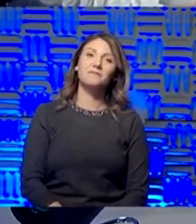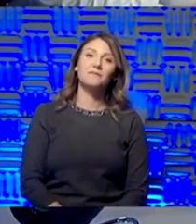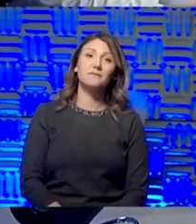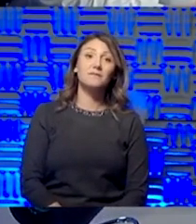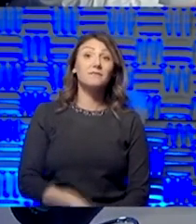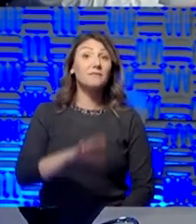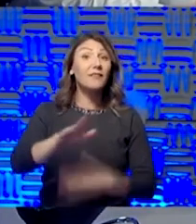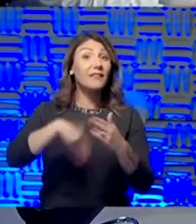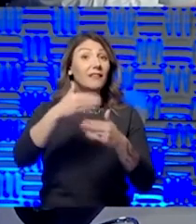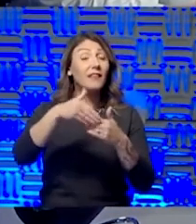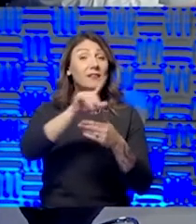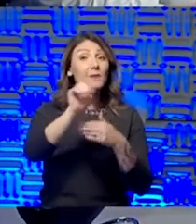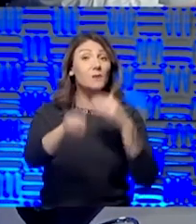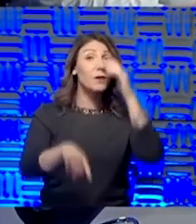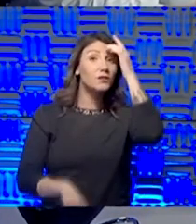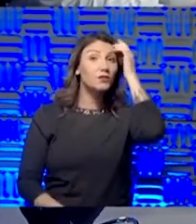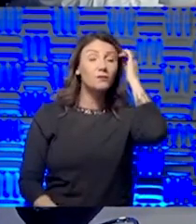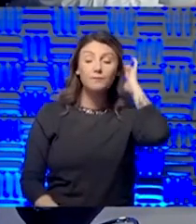Next question.